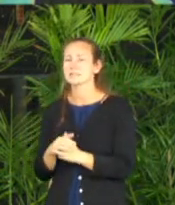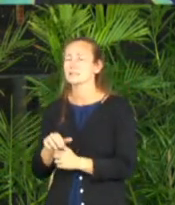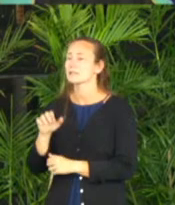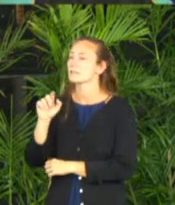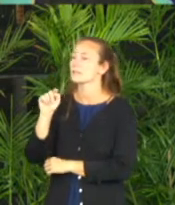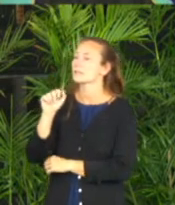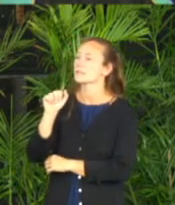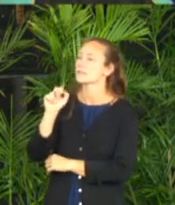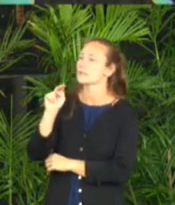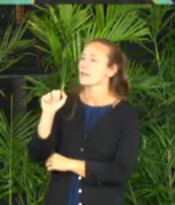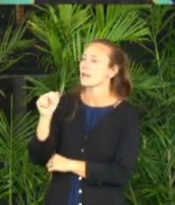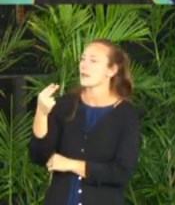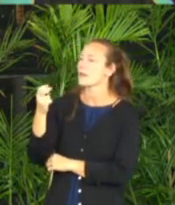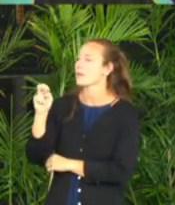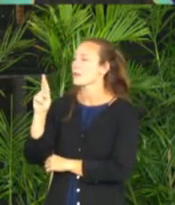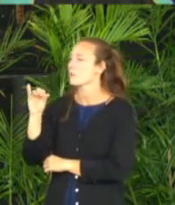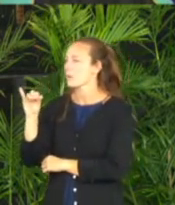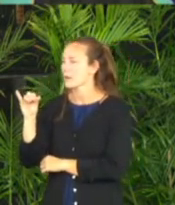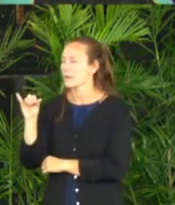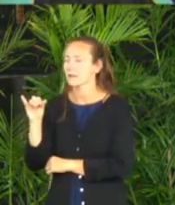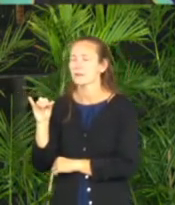Tana Henry,